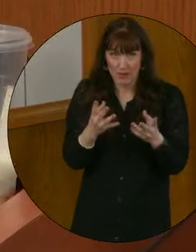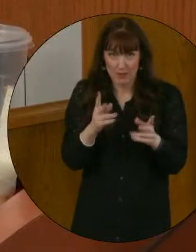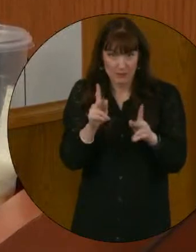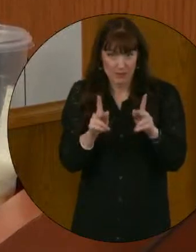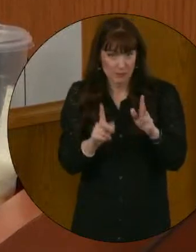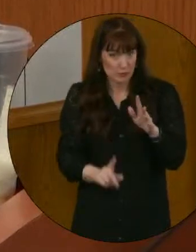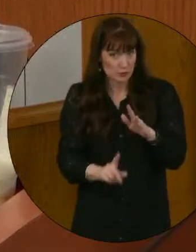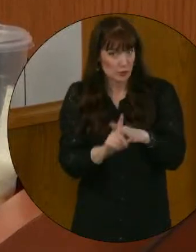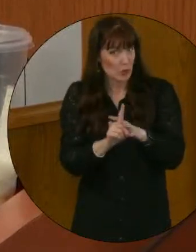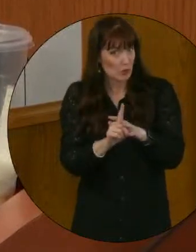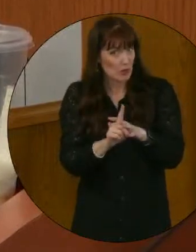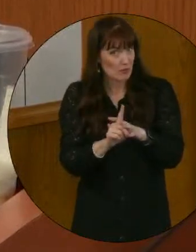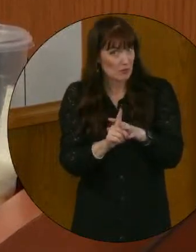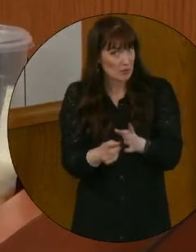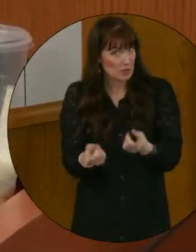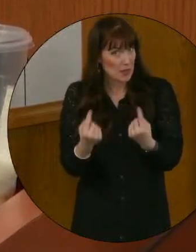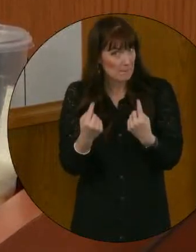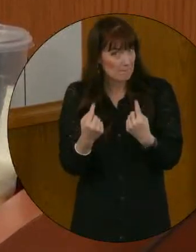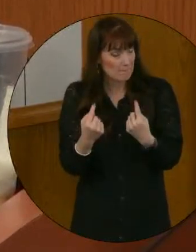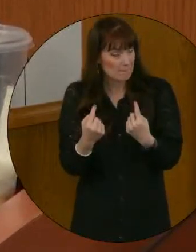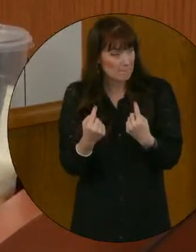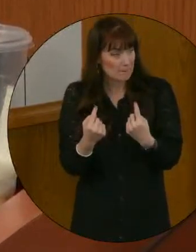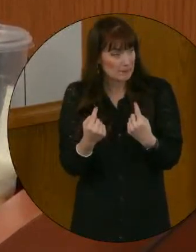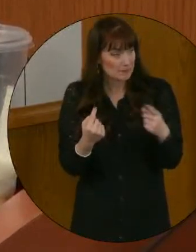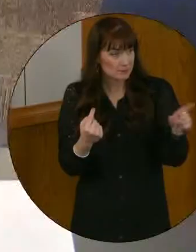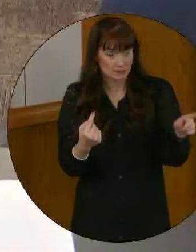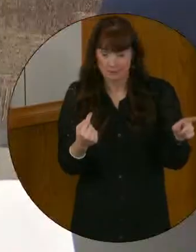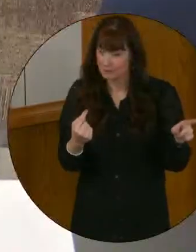actually came?